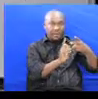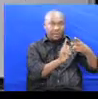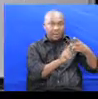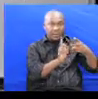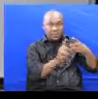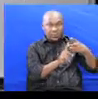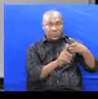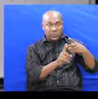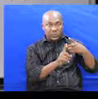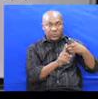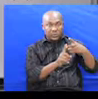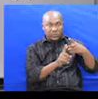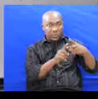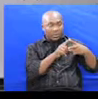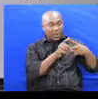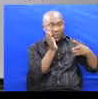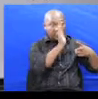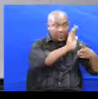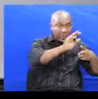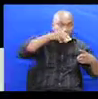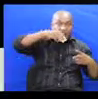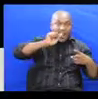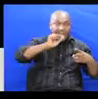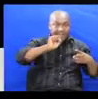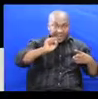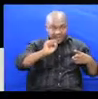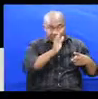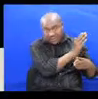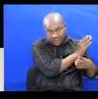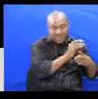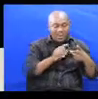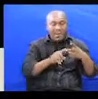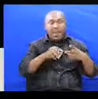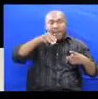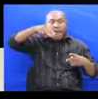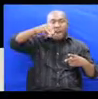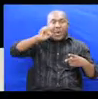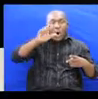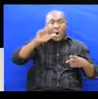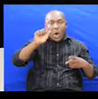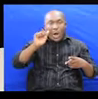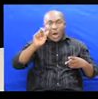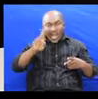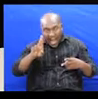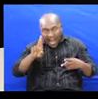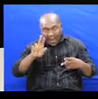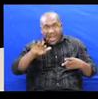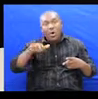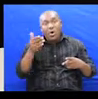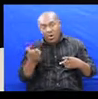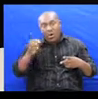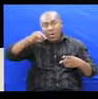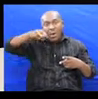which is called the molar concentration, or in the other language it is called the molarity. Molar